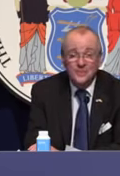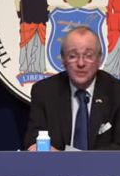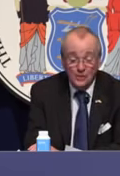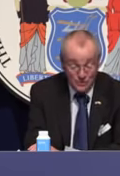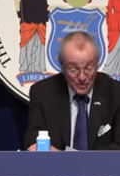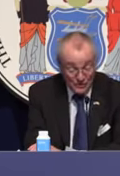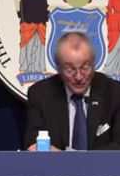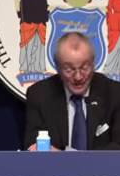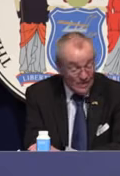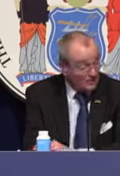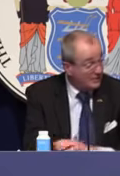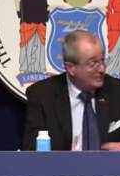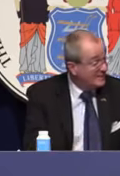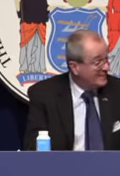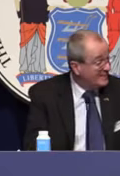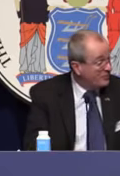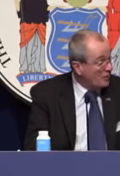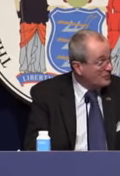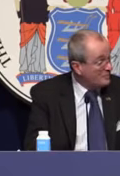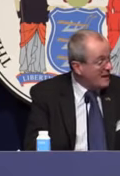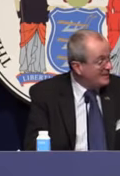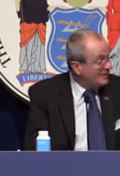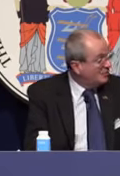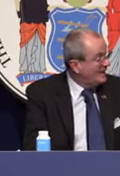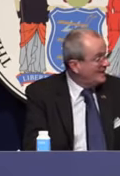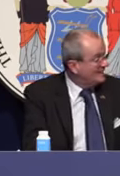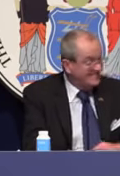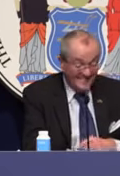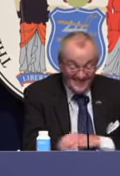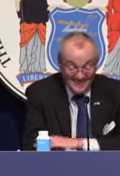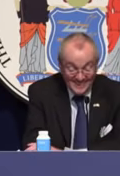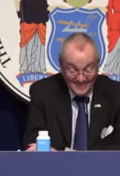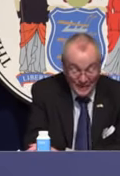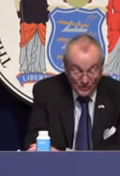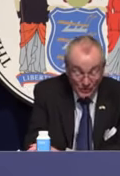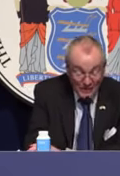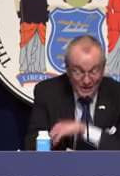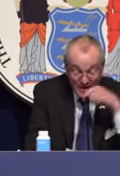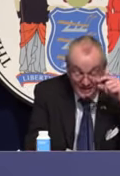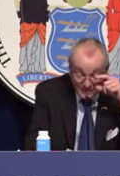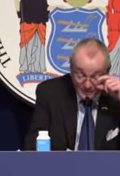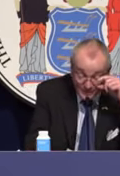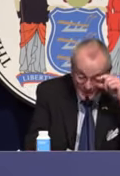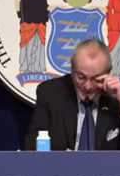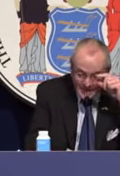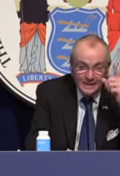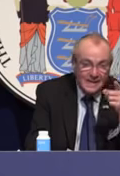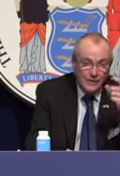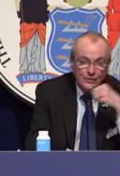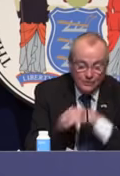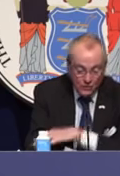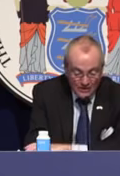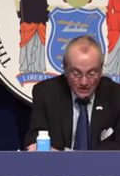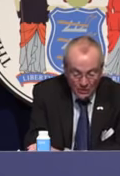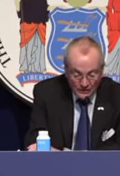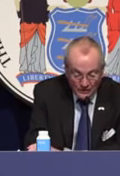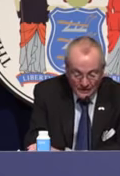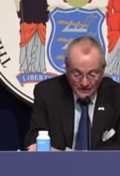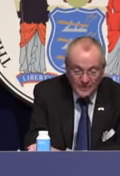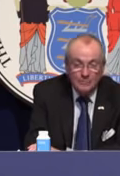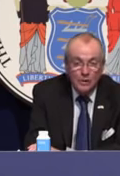you for your service. And I know that's a force that Pat knows well, and they deserve that shout out. And here's a story